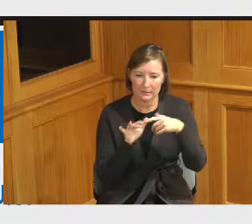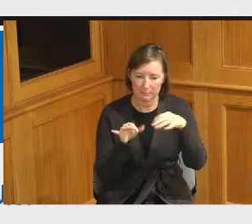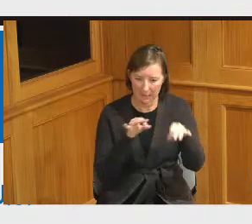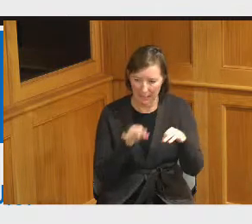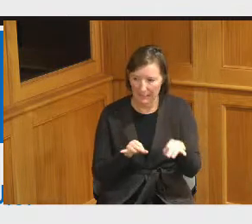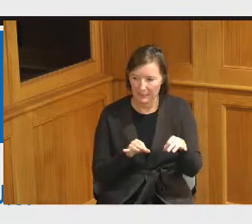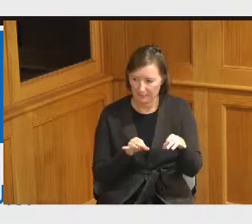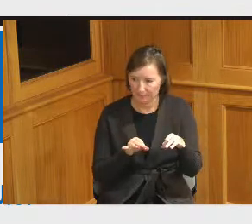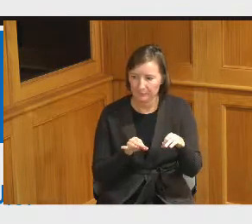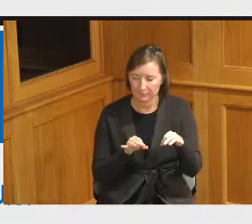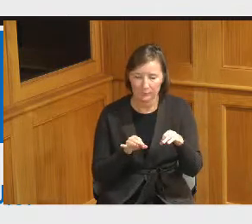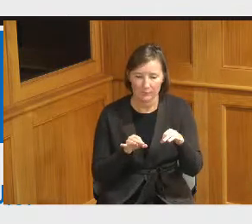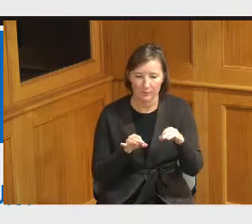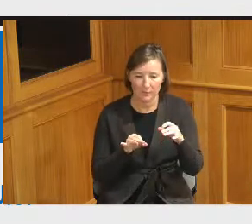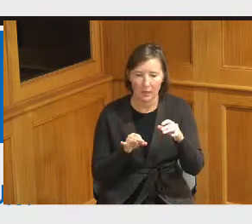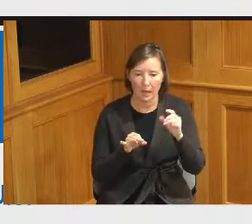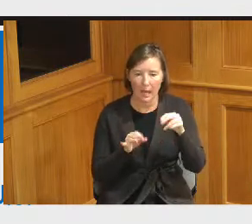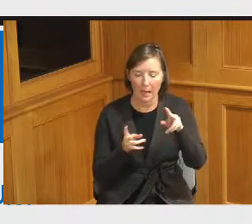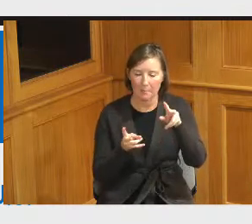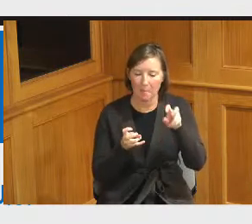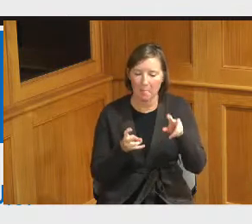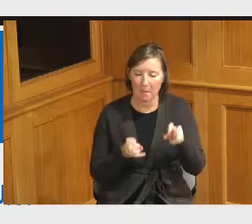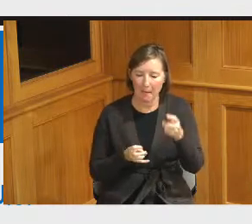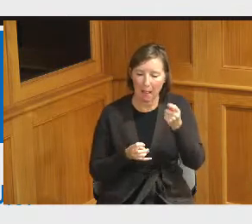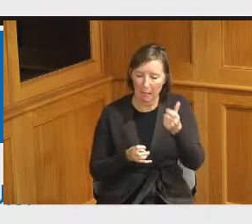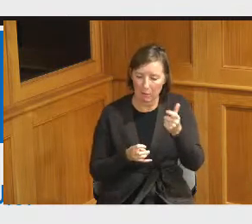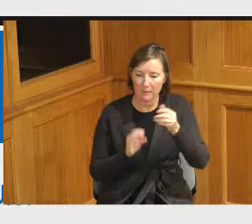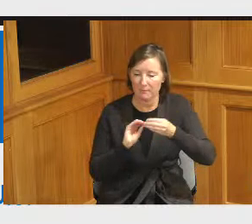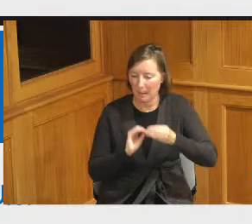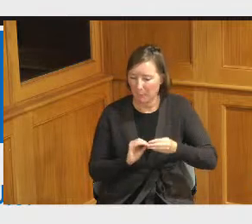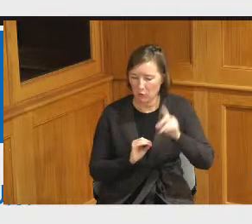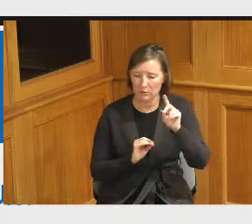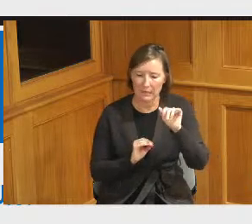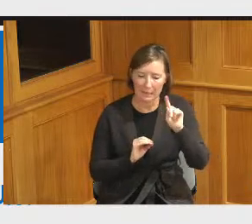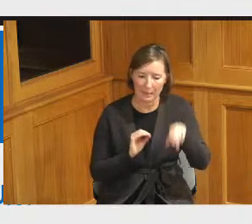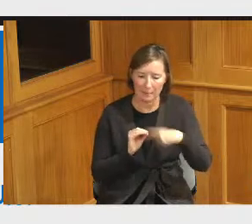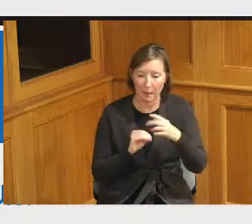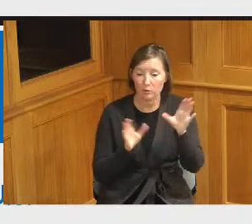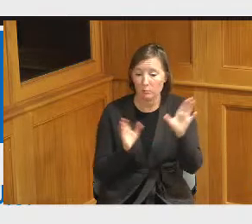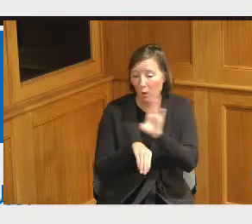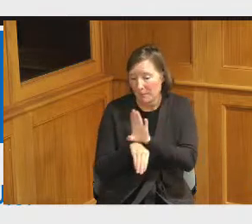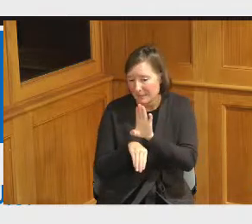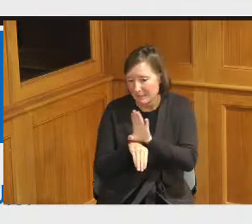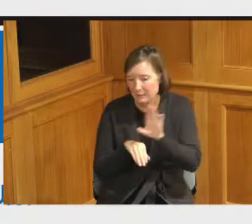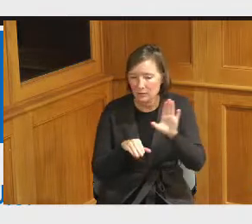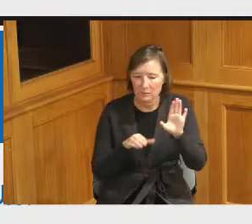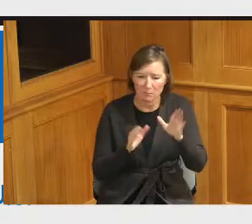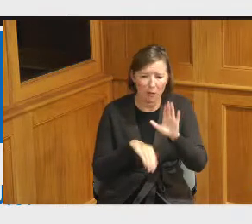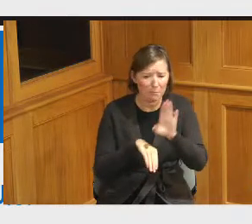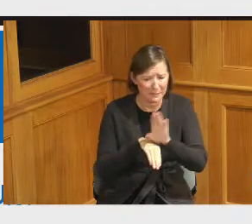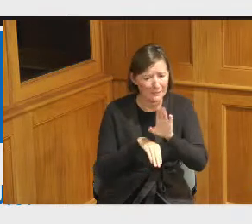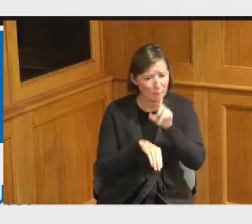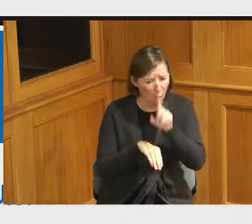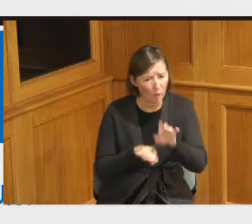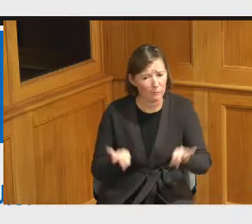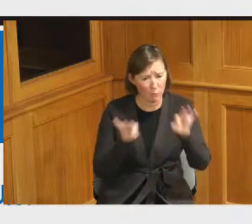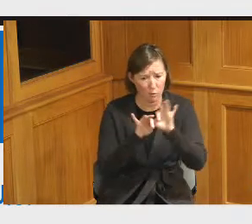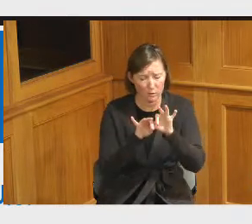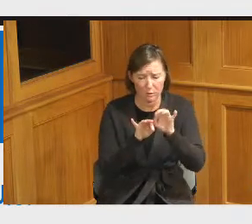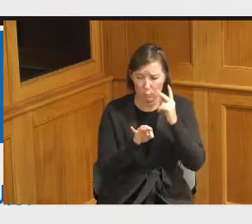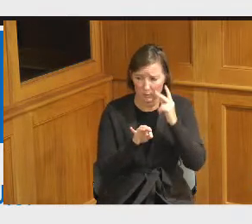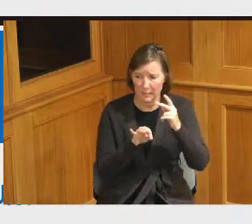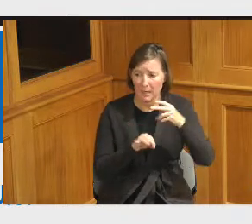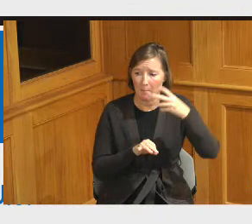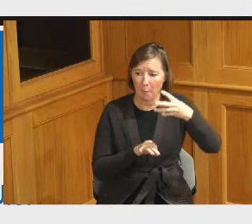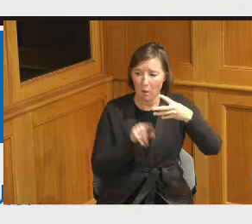to see a little bit of data about small businesses and how important they are. And really, if you look at those last two